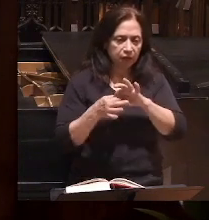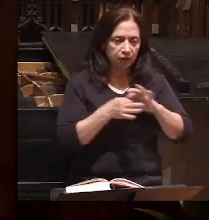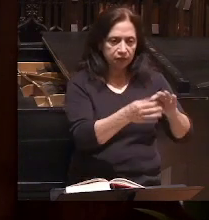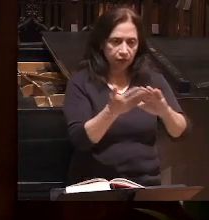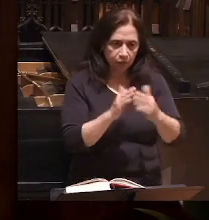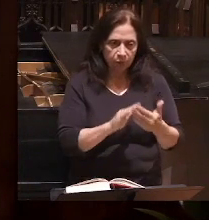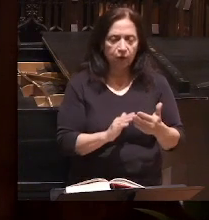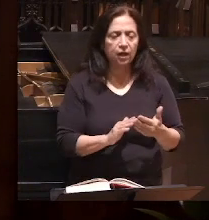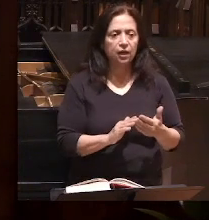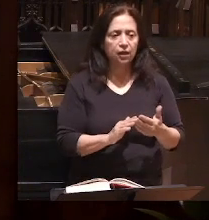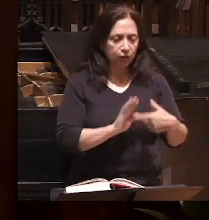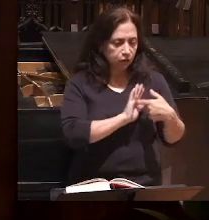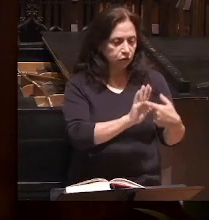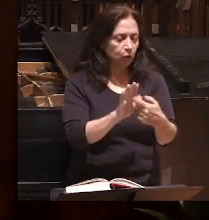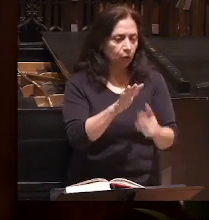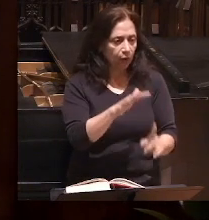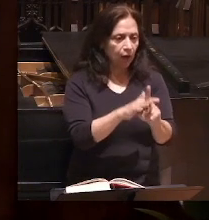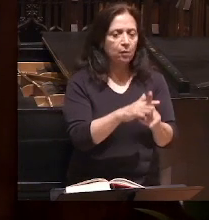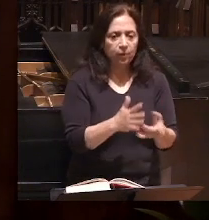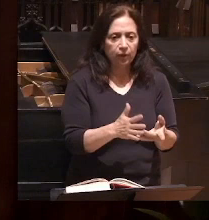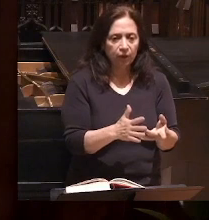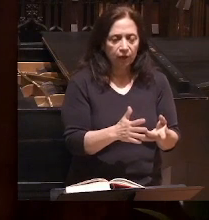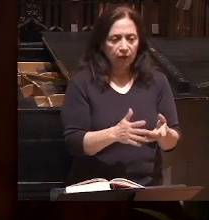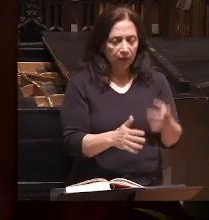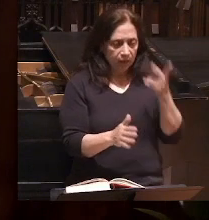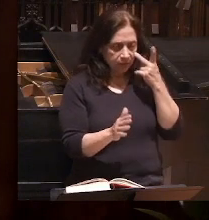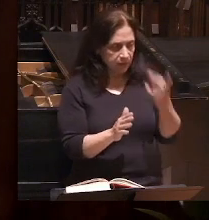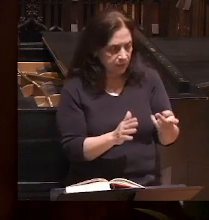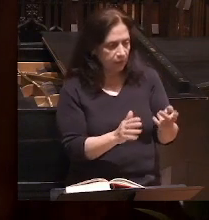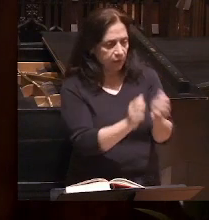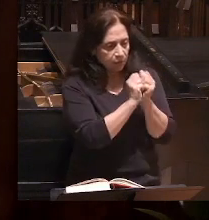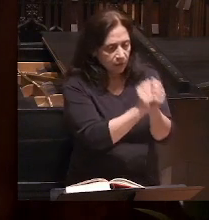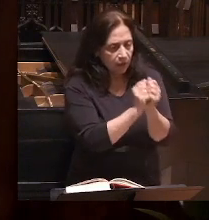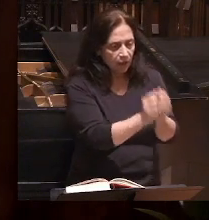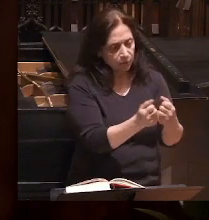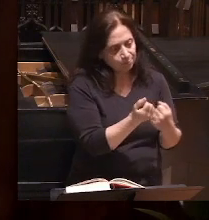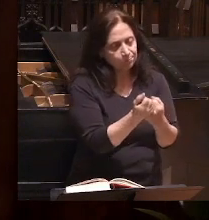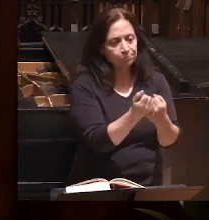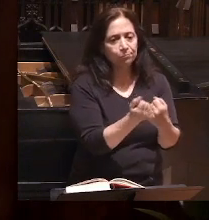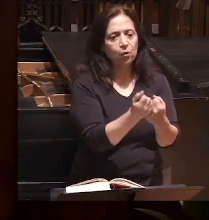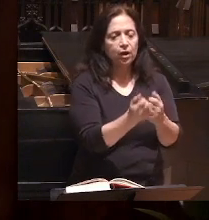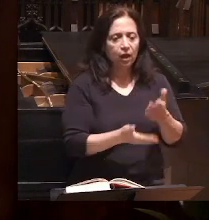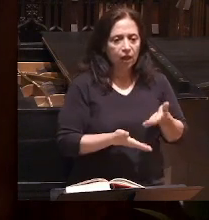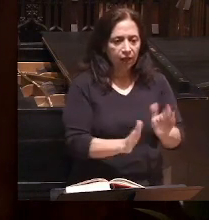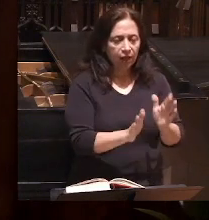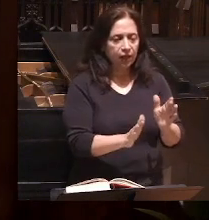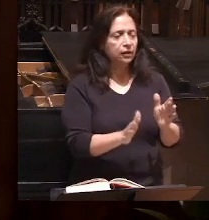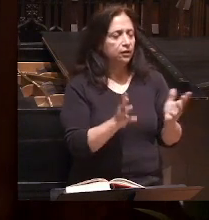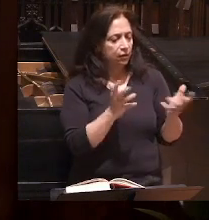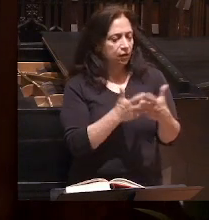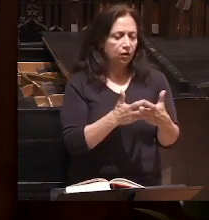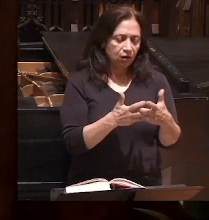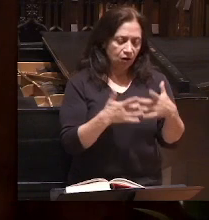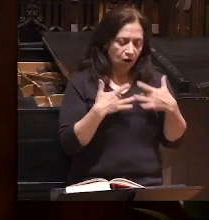It was about showing up. It was about bearing witness. It was about allowing our hearts and minds to